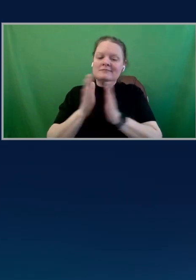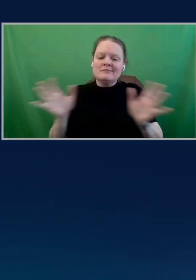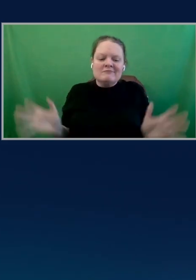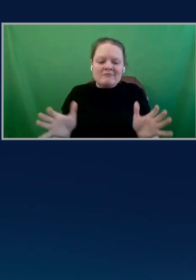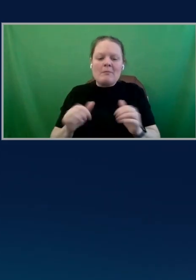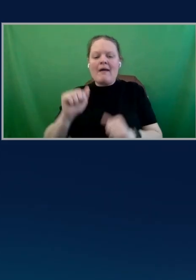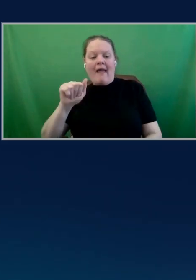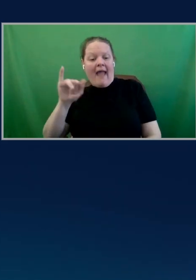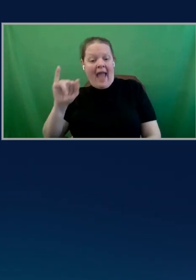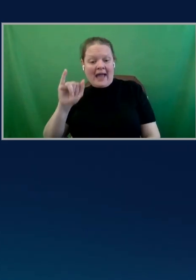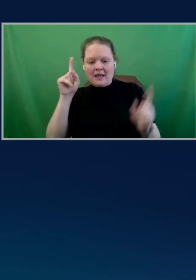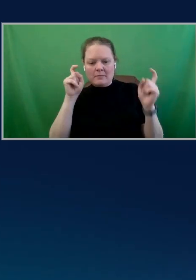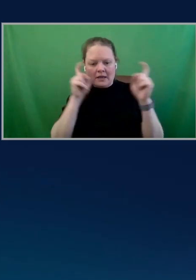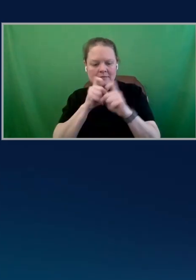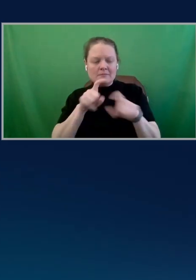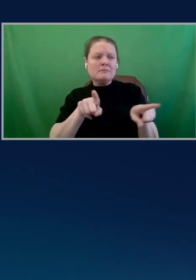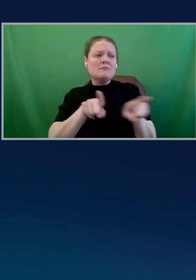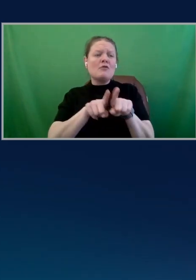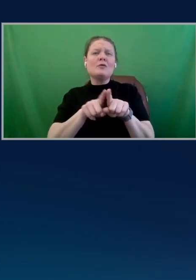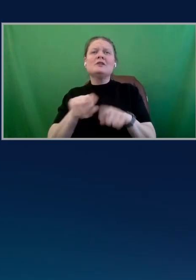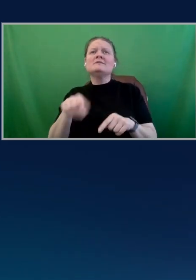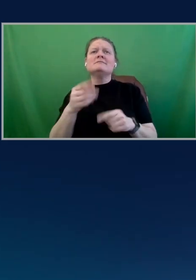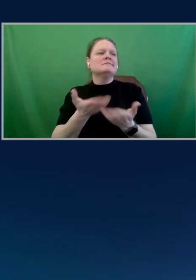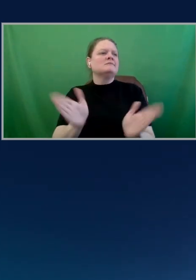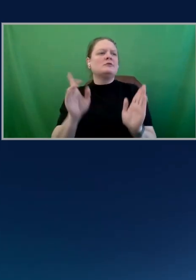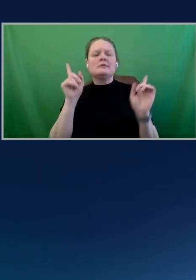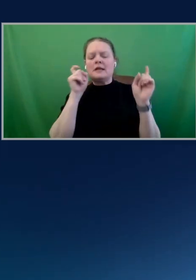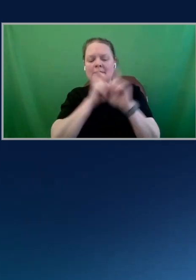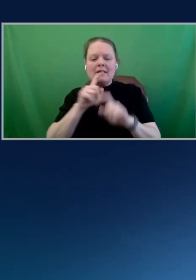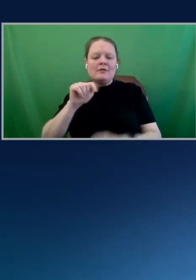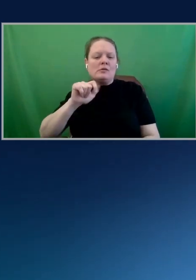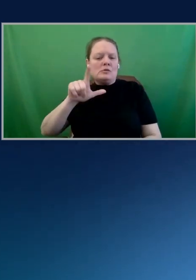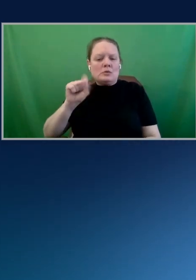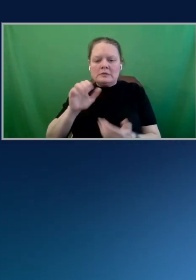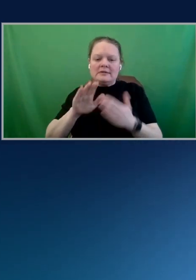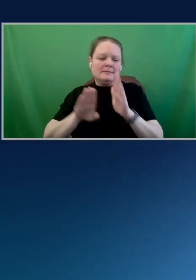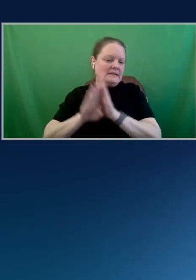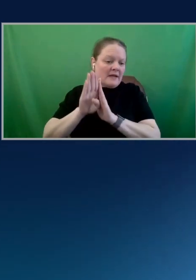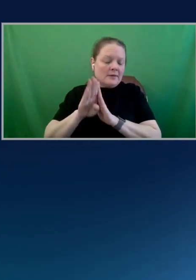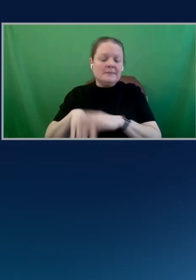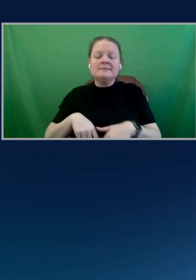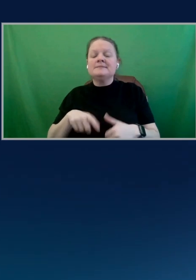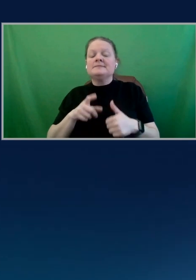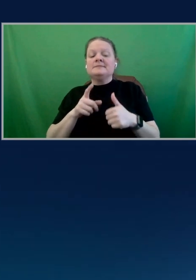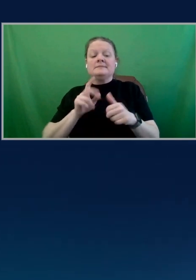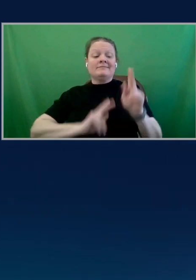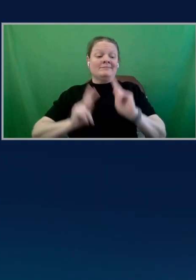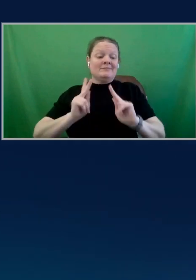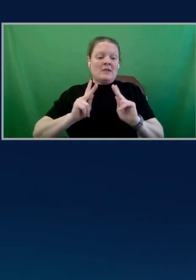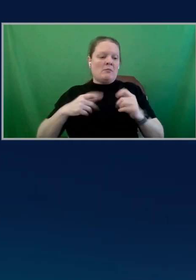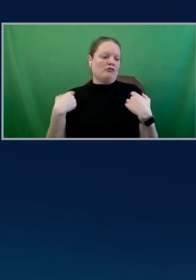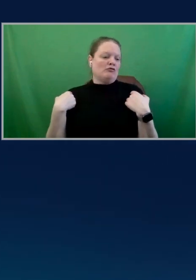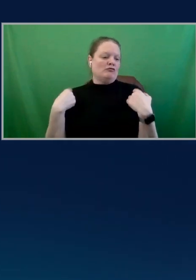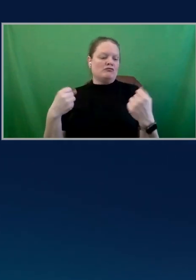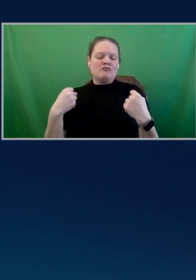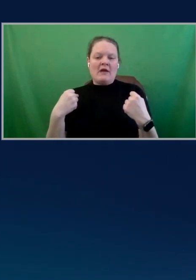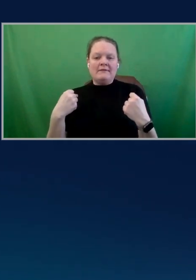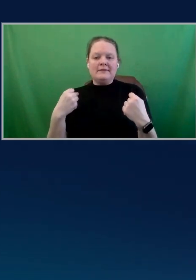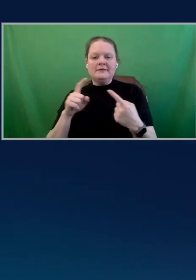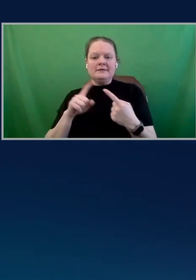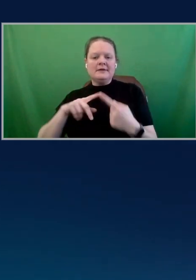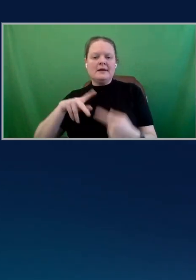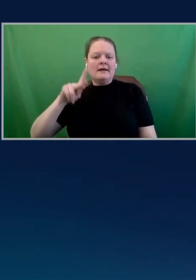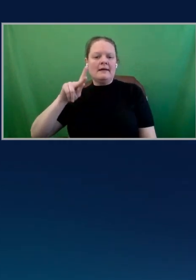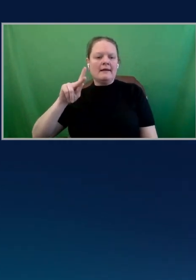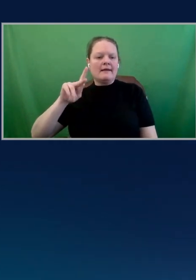seeing just complexity in general as tools have fragmented. So we see kind of people driving to K8s and